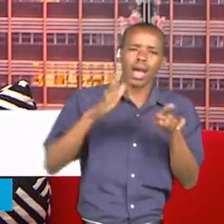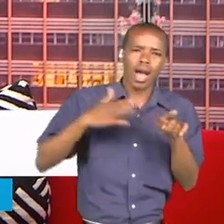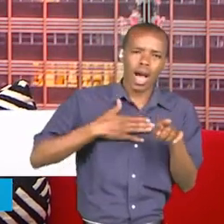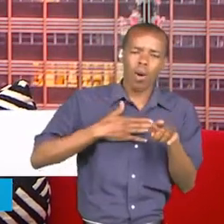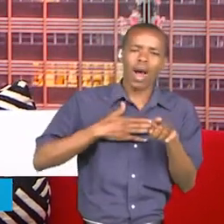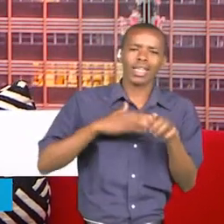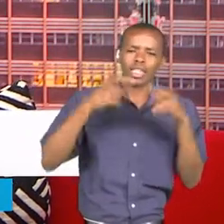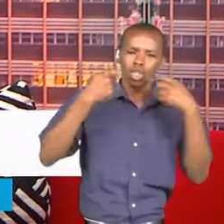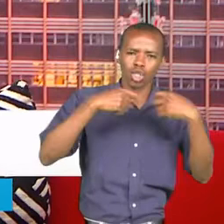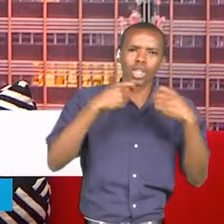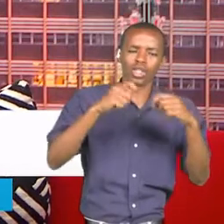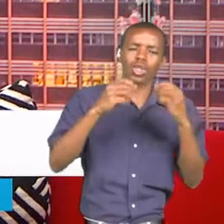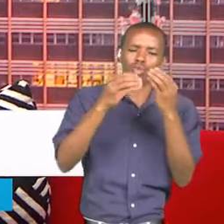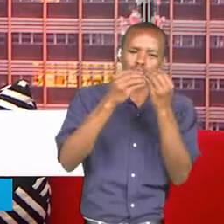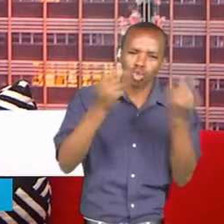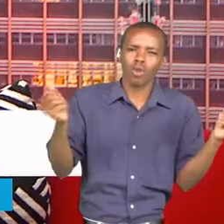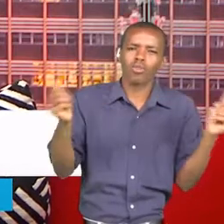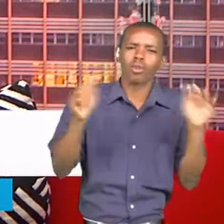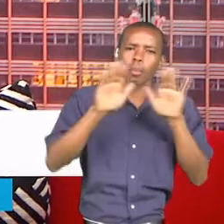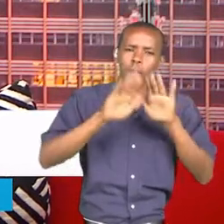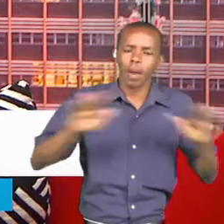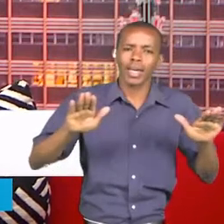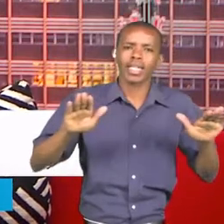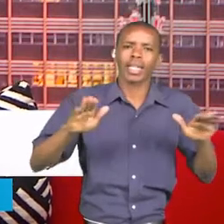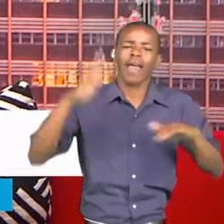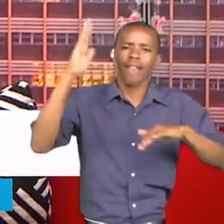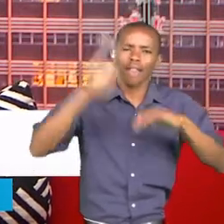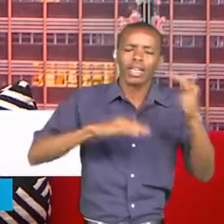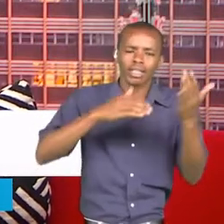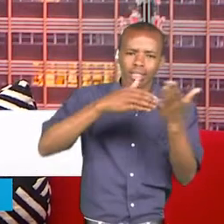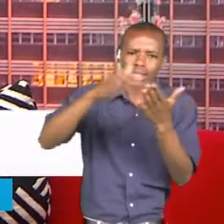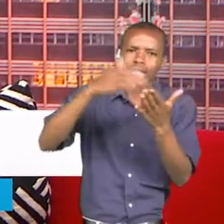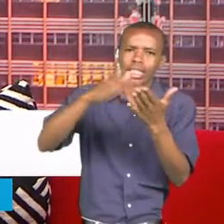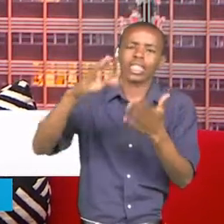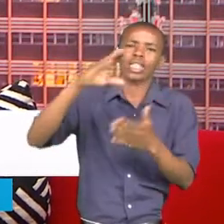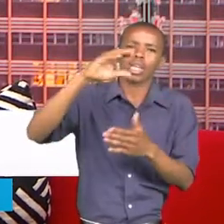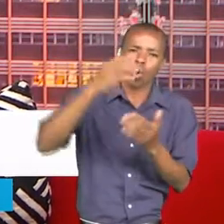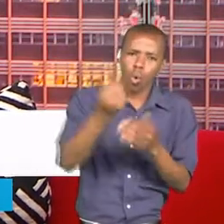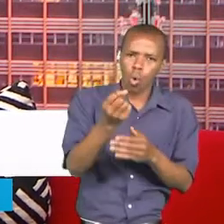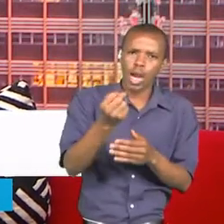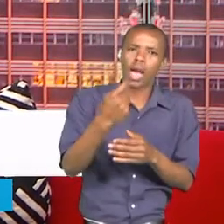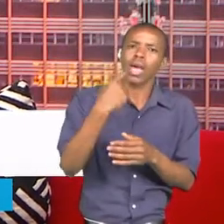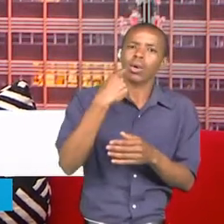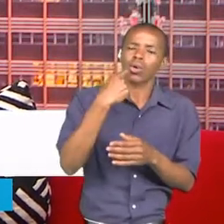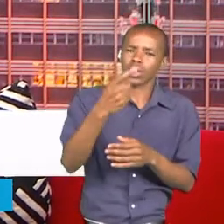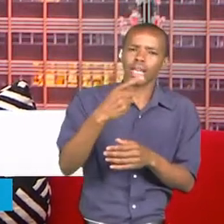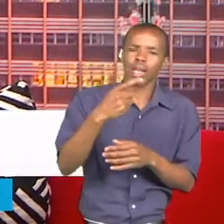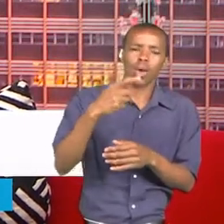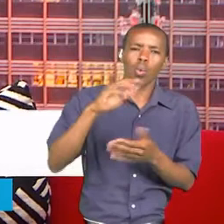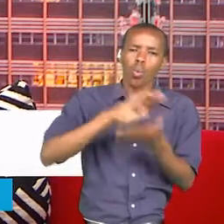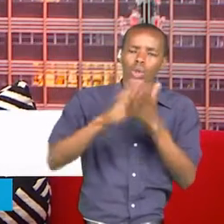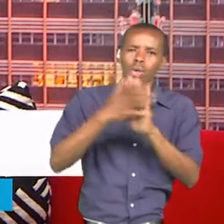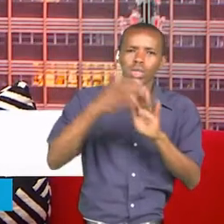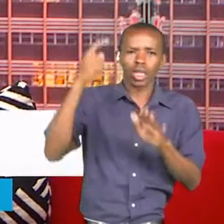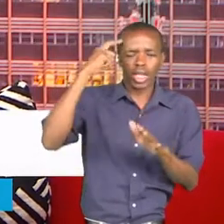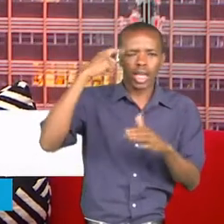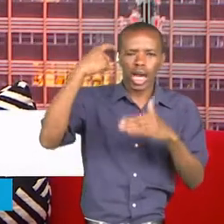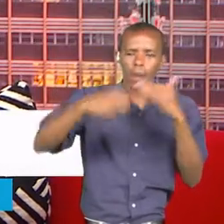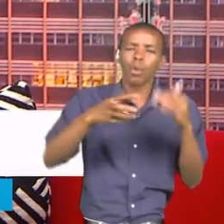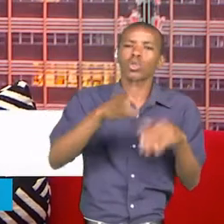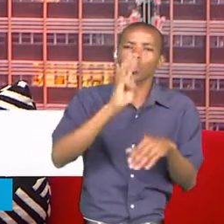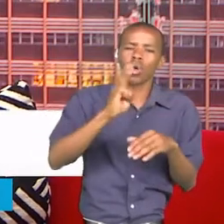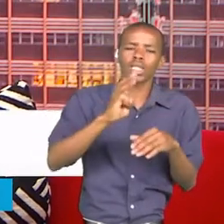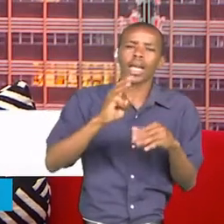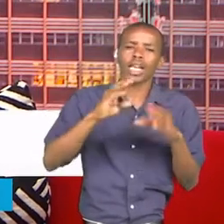fix them permanently versus fix to just sending unga, like you've said, without thinking about the water, and fix the